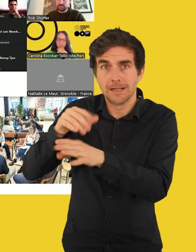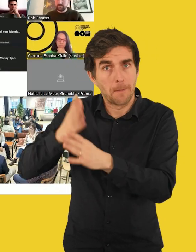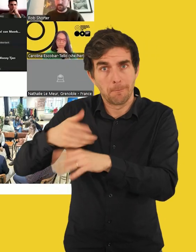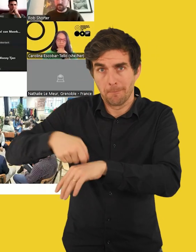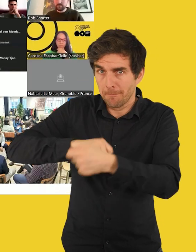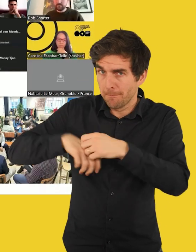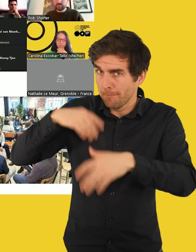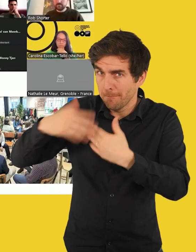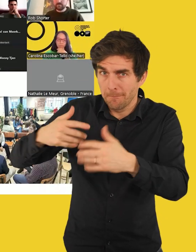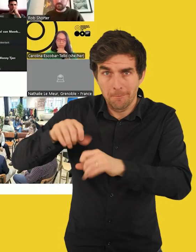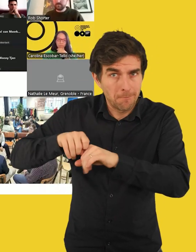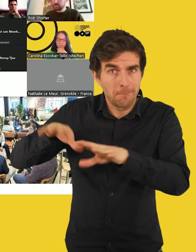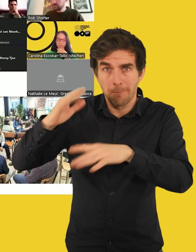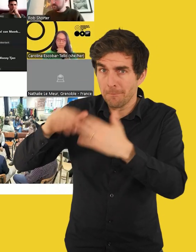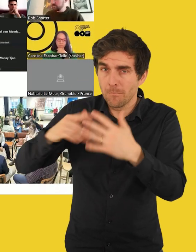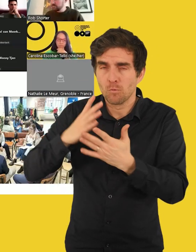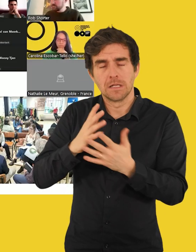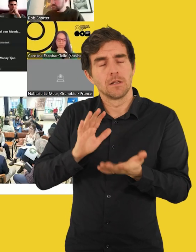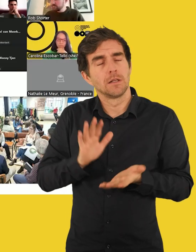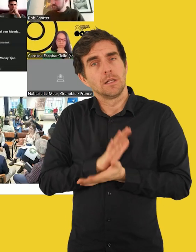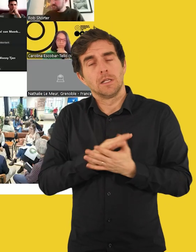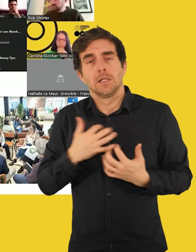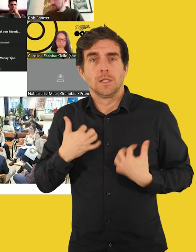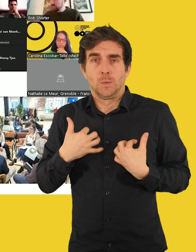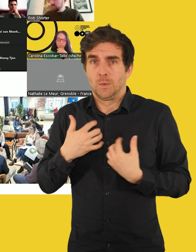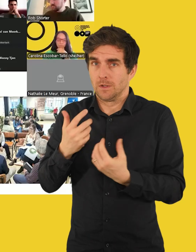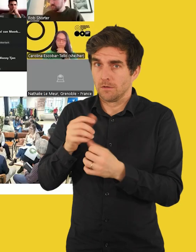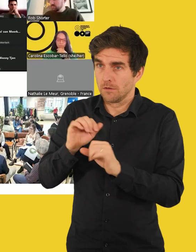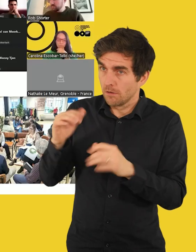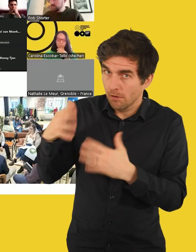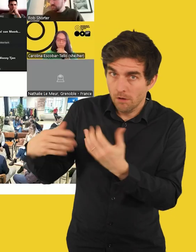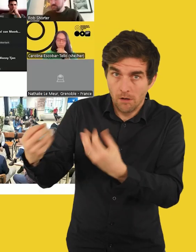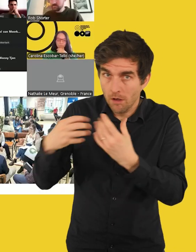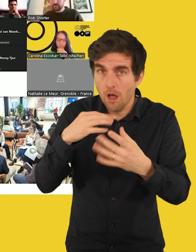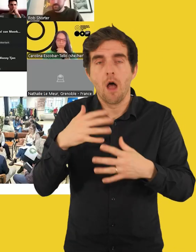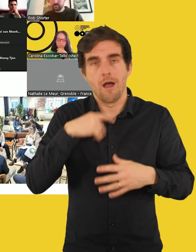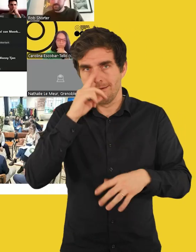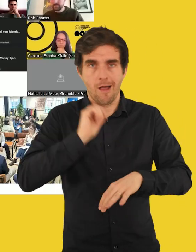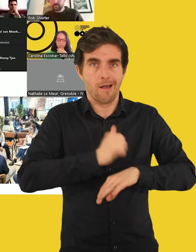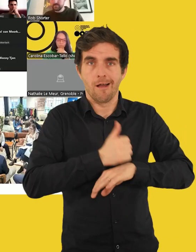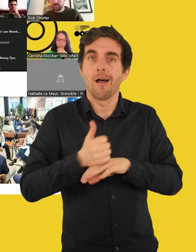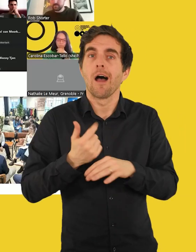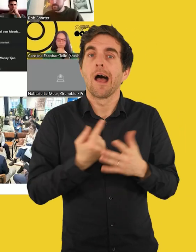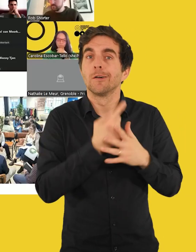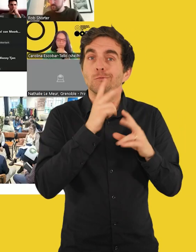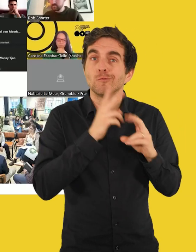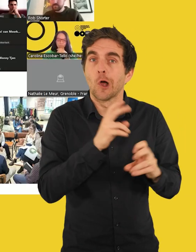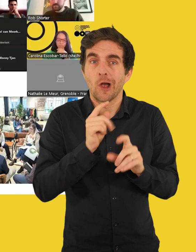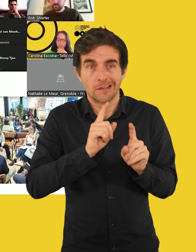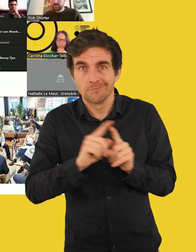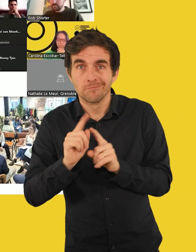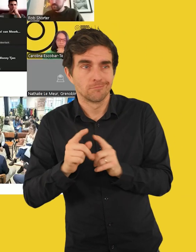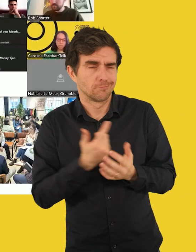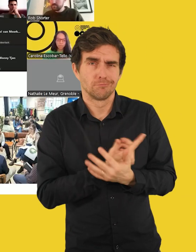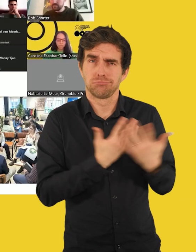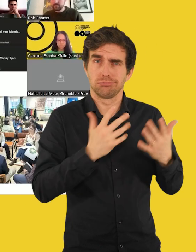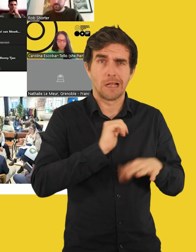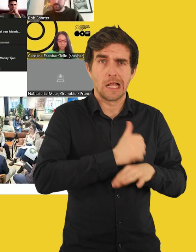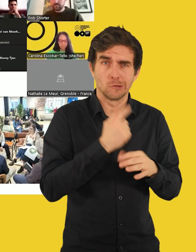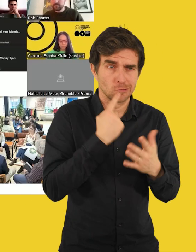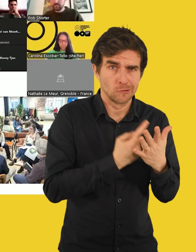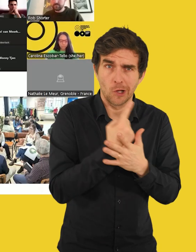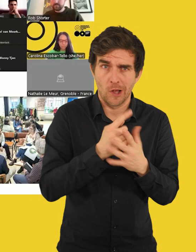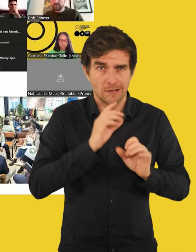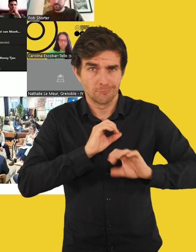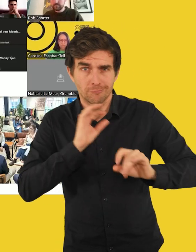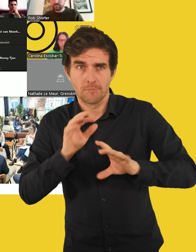into practice going on the platform, and we're really thrilled to have just launched there's case studies, lots of case